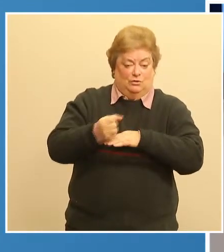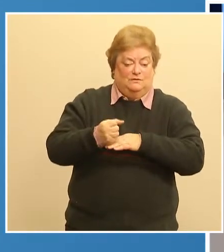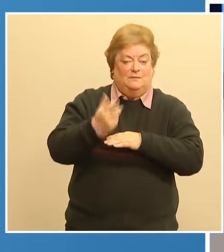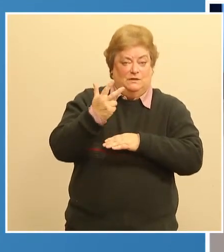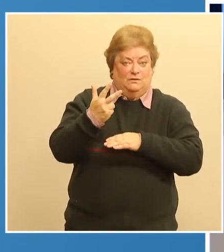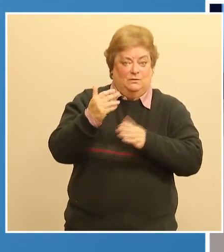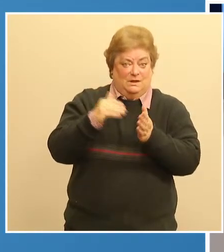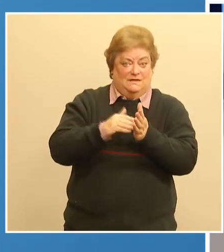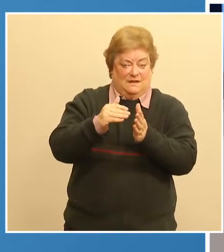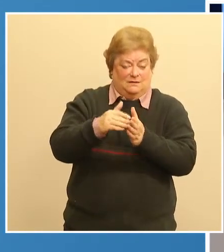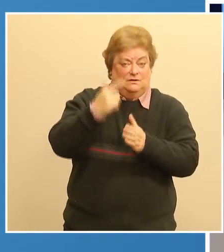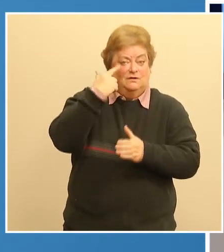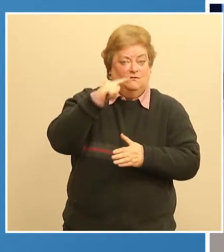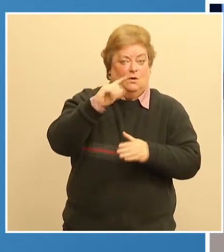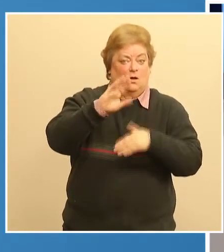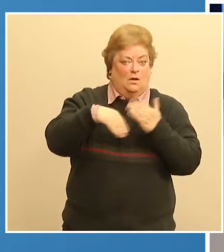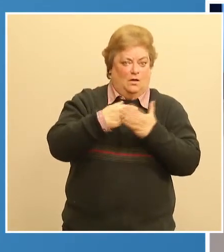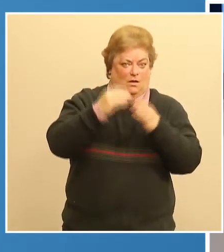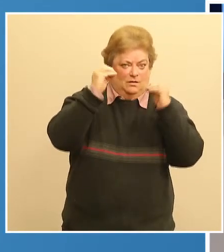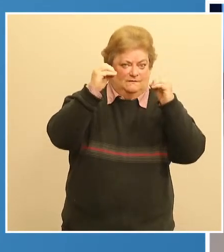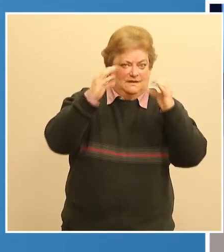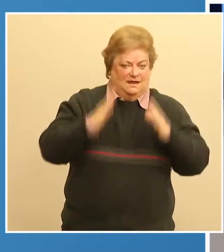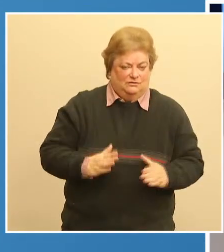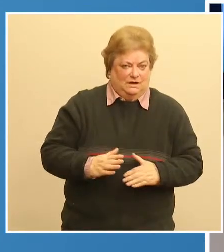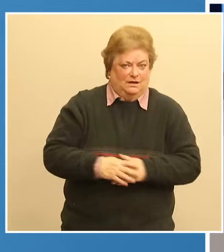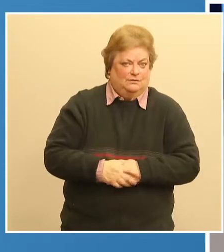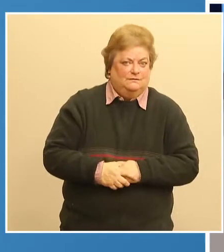vaccinate educators.